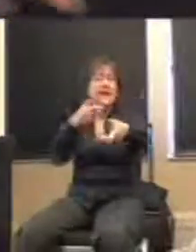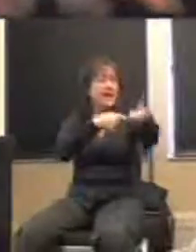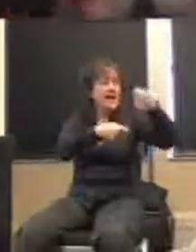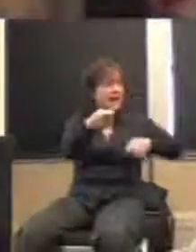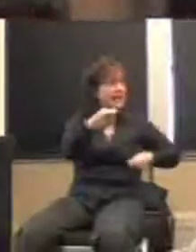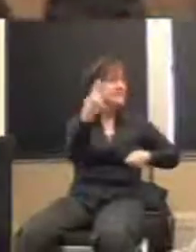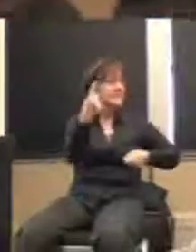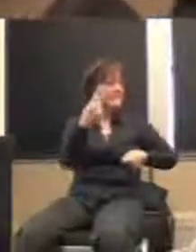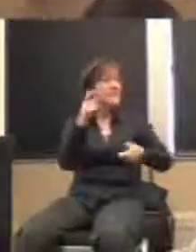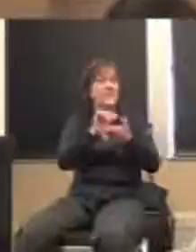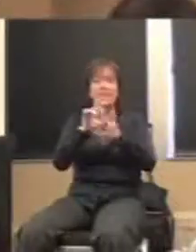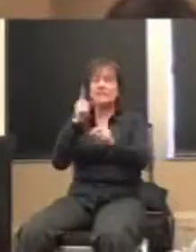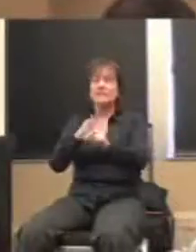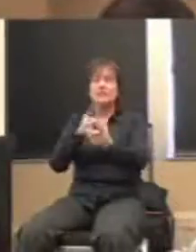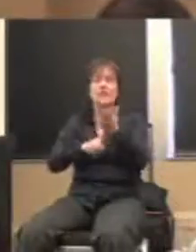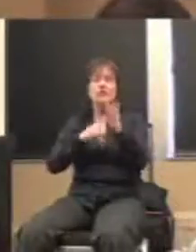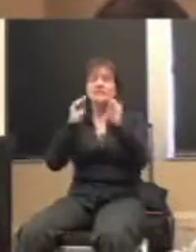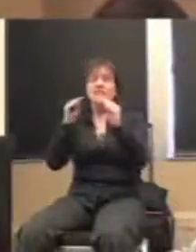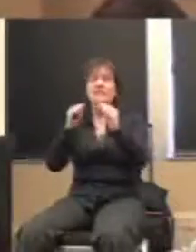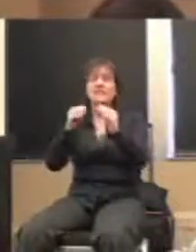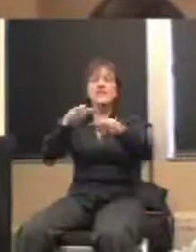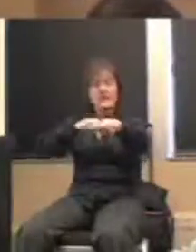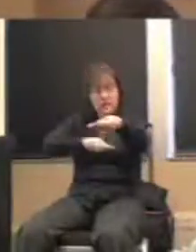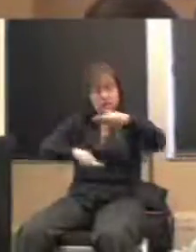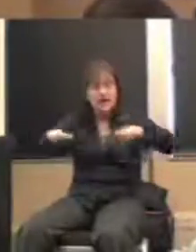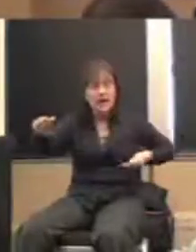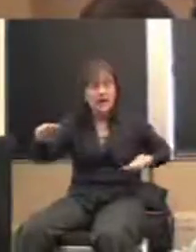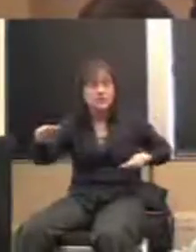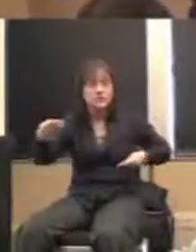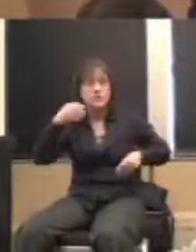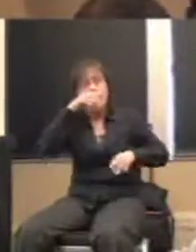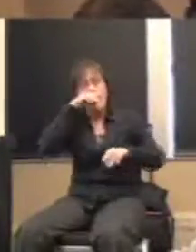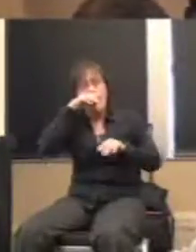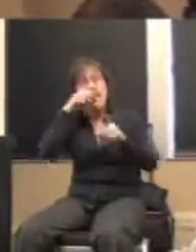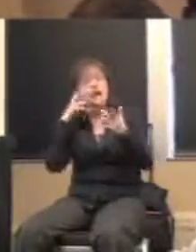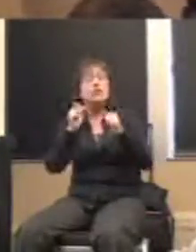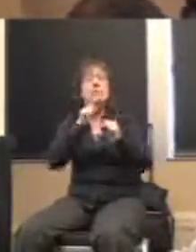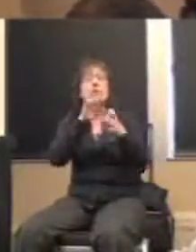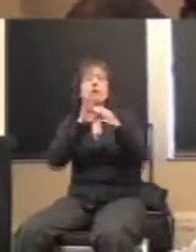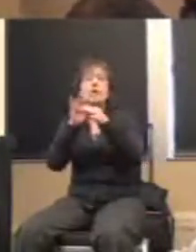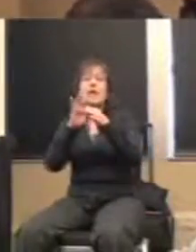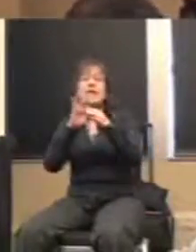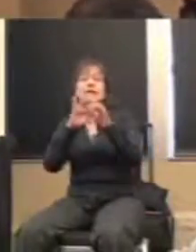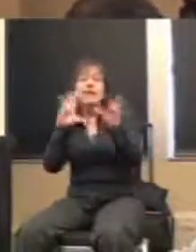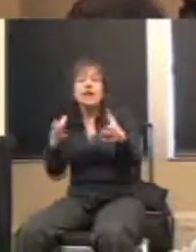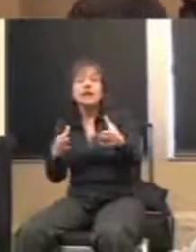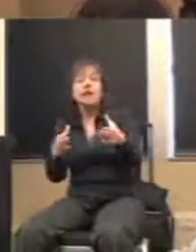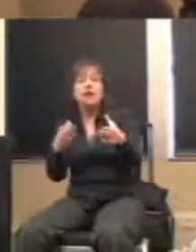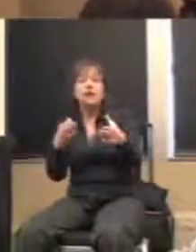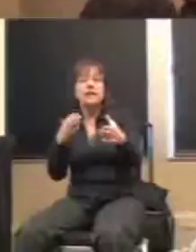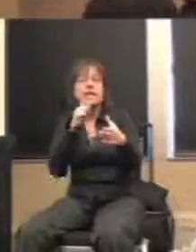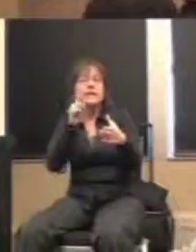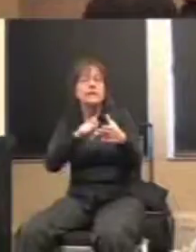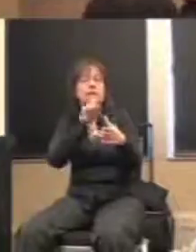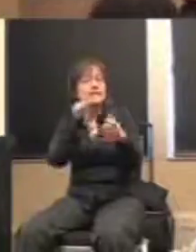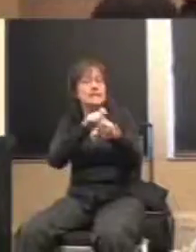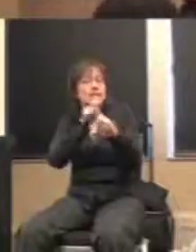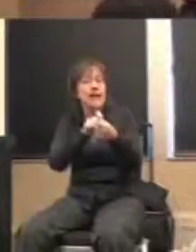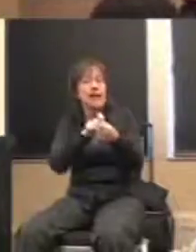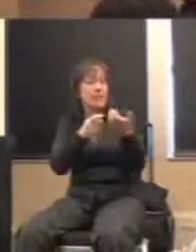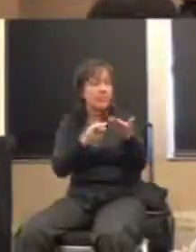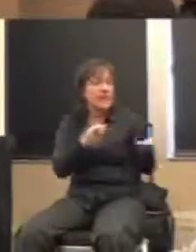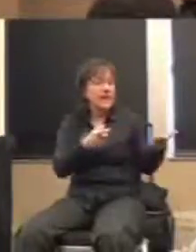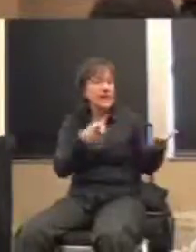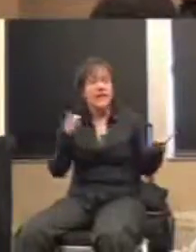stick to categories so that it's related. And another thing that you will need to take into consideration is all of the other needs